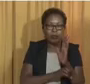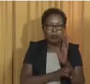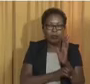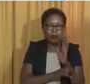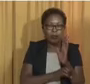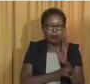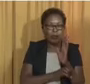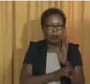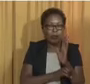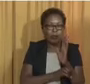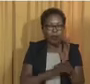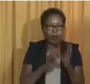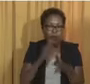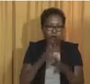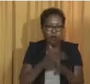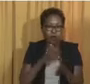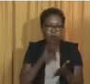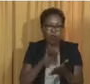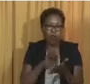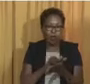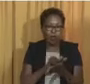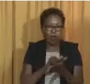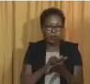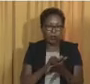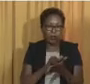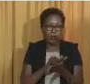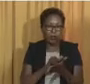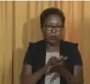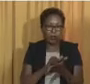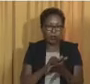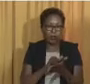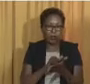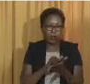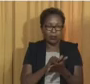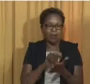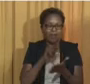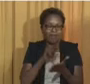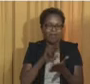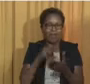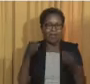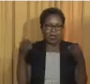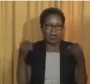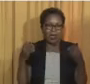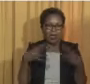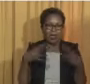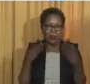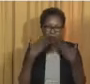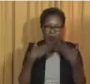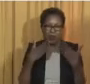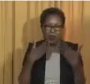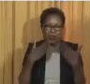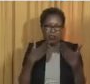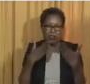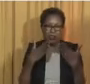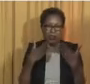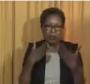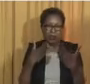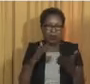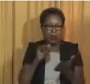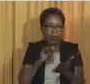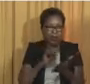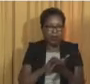and from that provision, it is clear from its reading that the